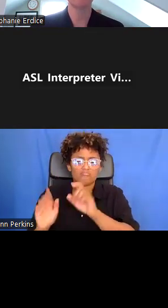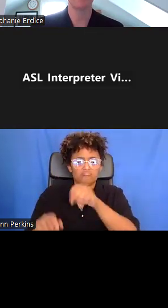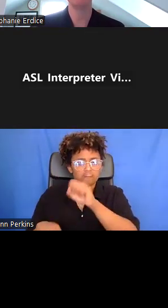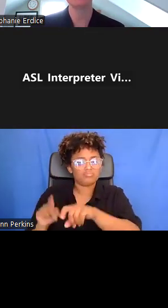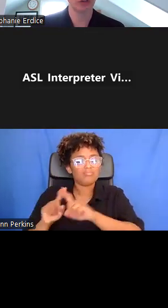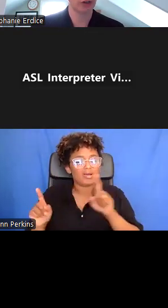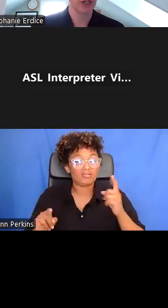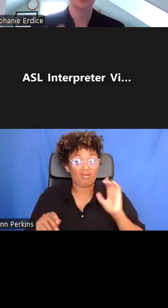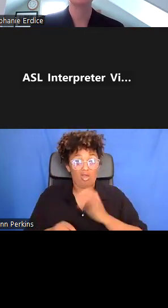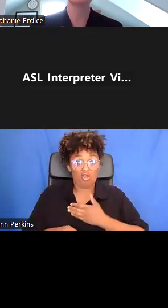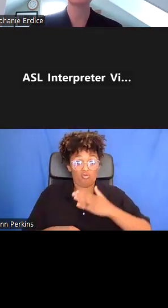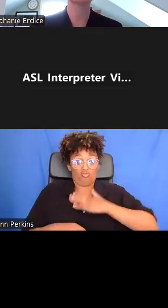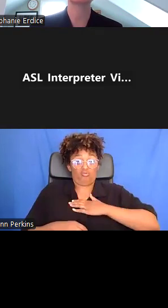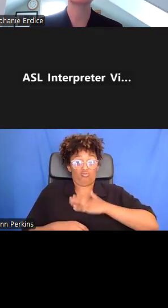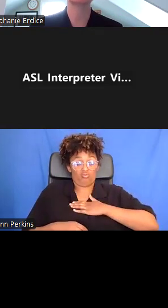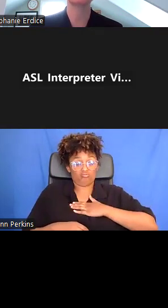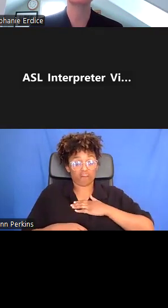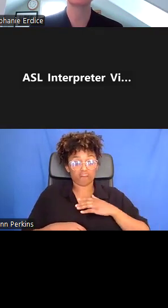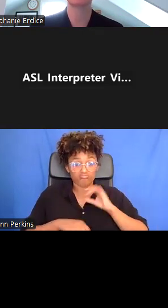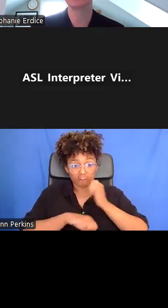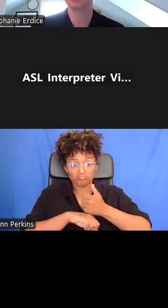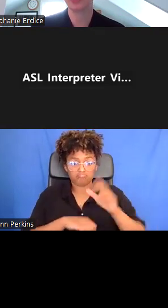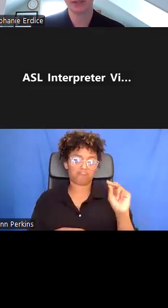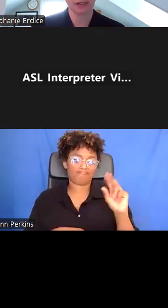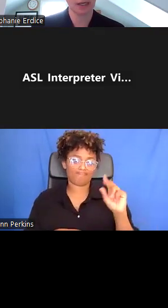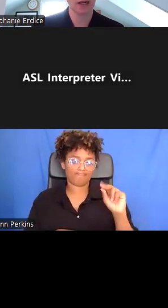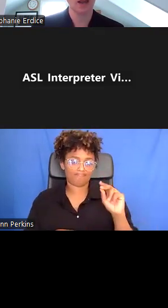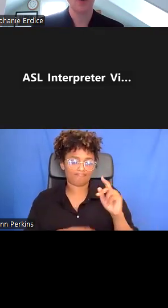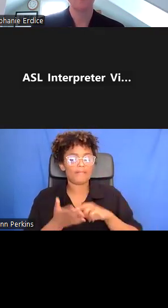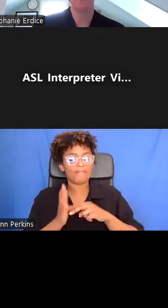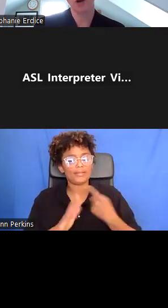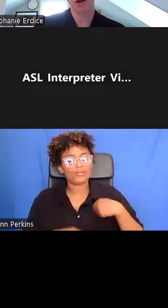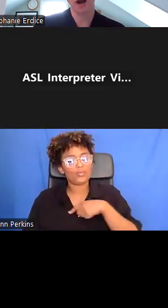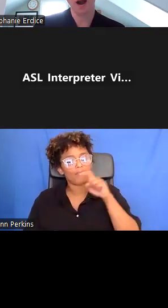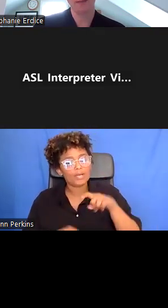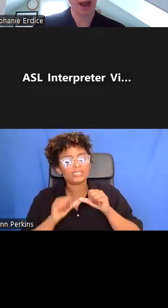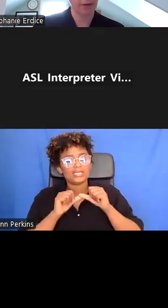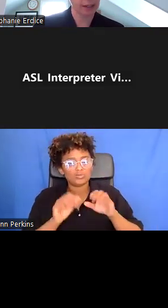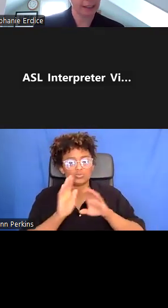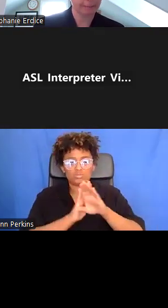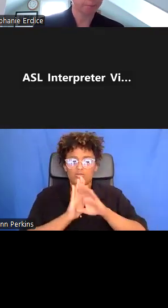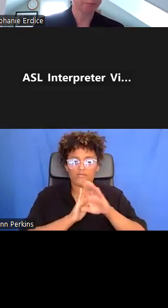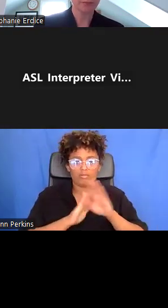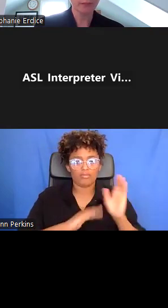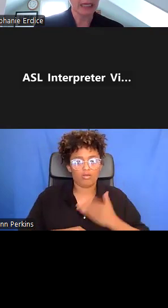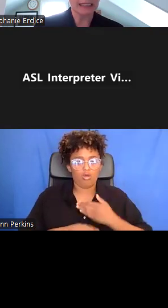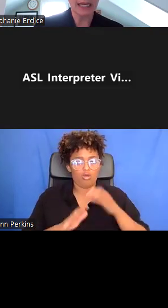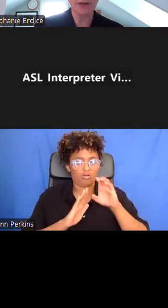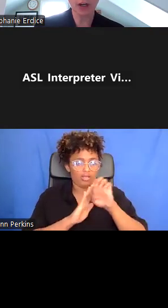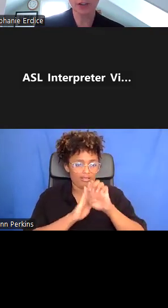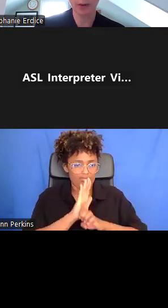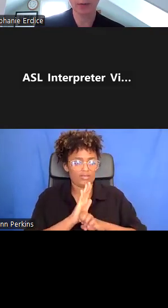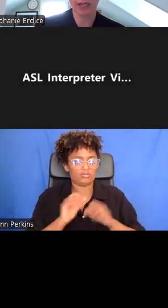ethical muscle so that we can keep maintaining this legitimacy for advocacy.